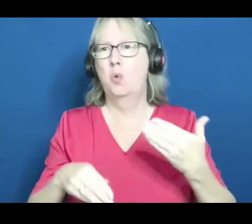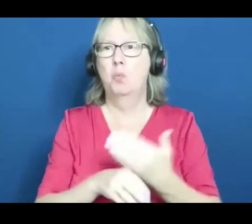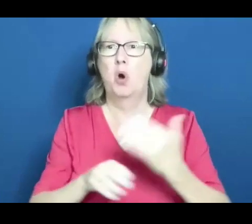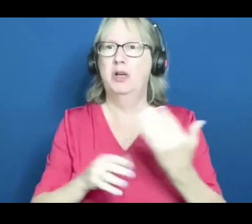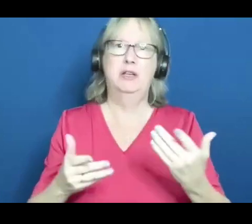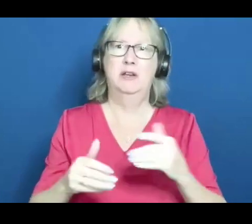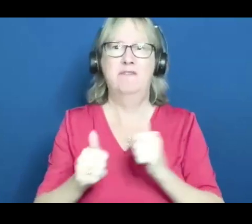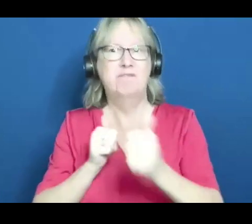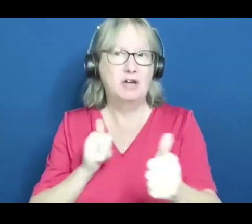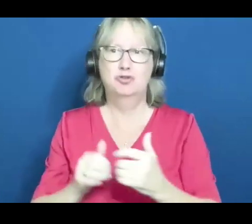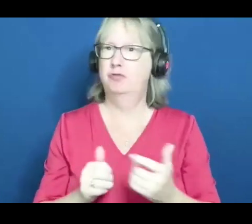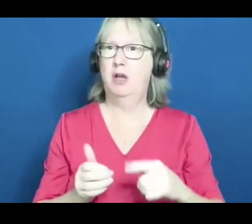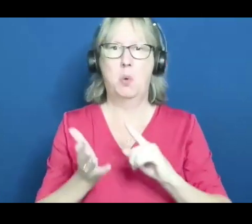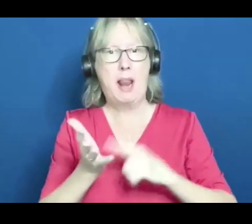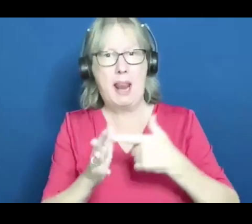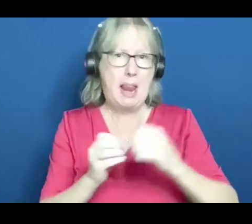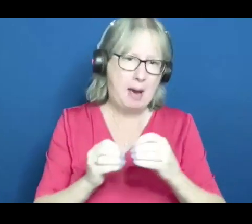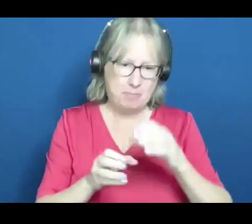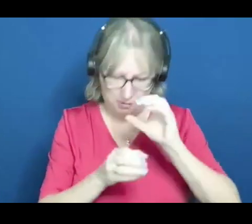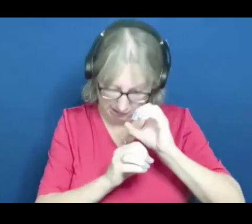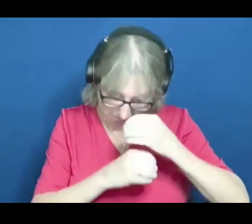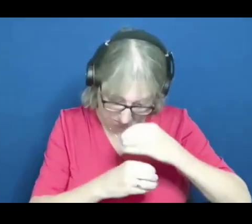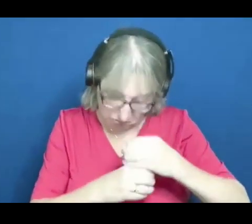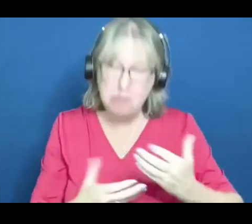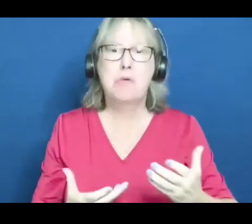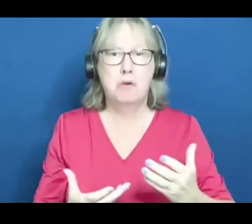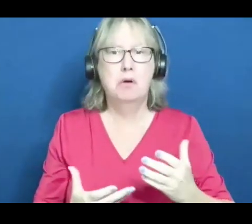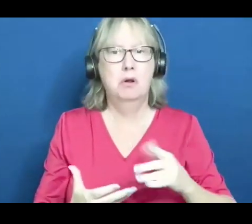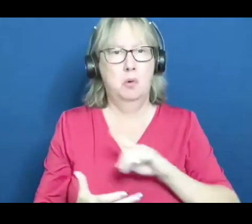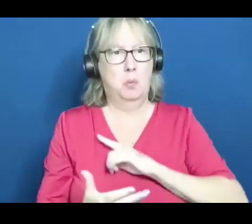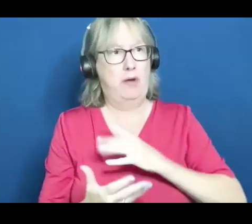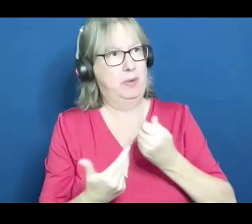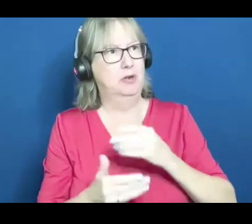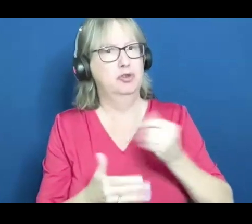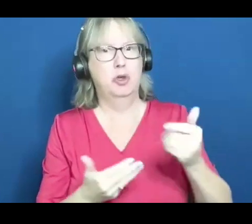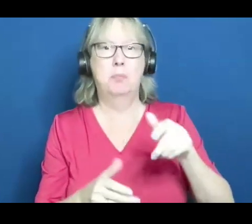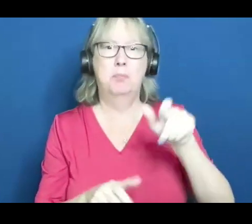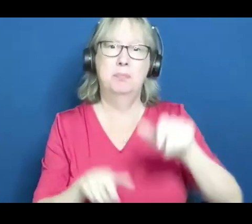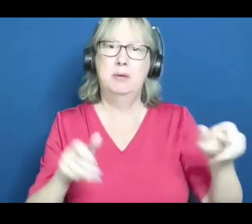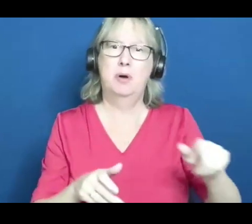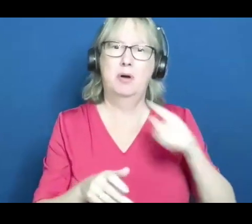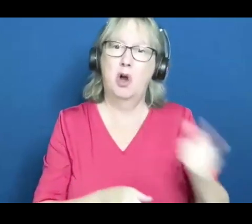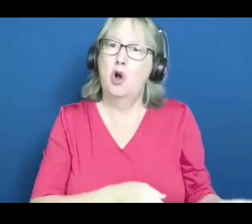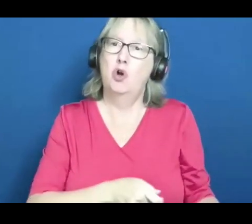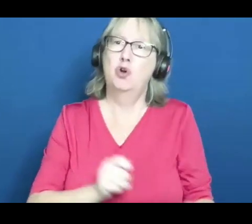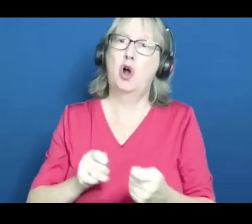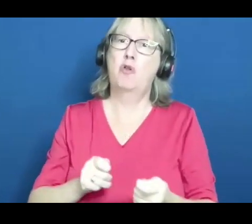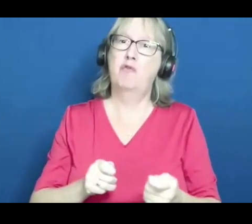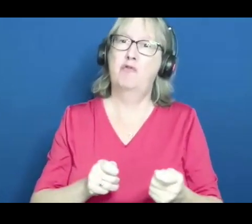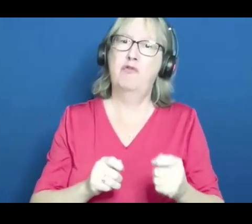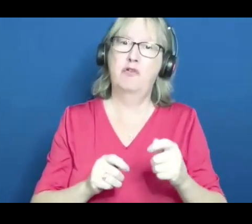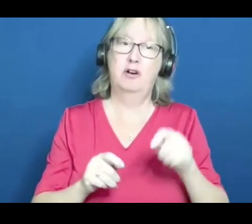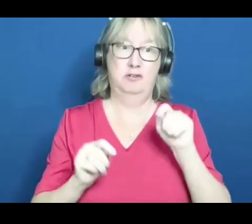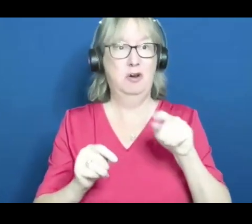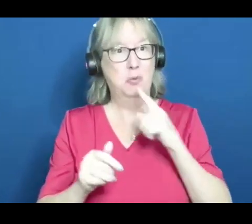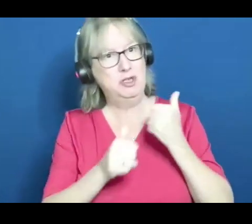Are you in a laboratory? You know, that kind of thing. Even we supported people like a greensman on a golf field. So yeah,